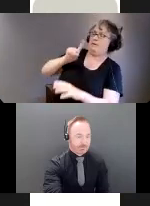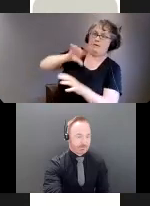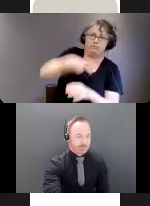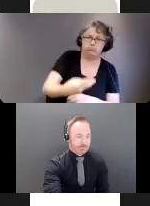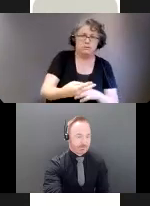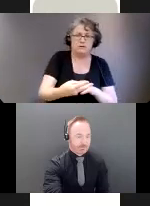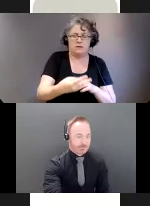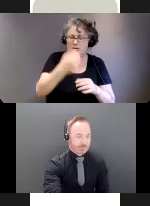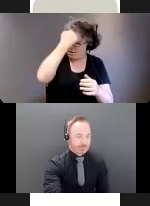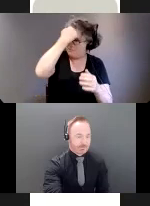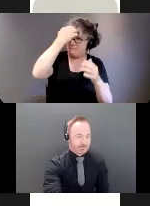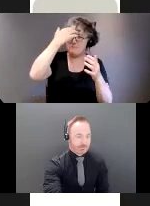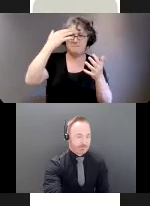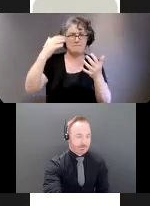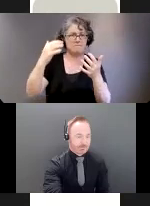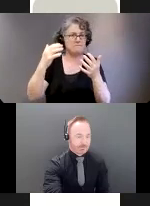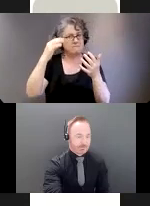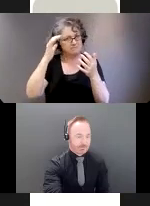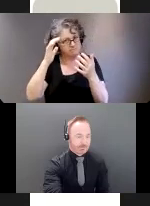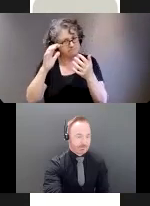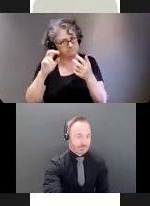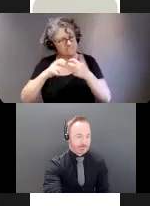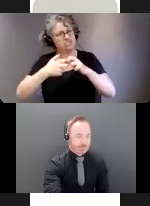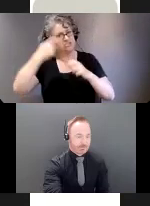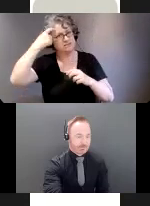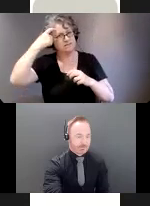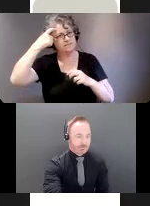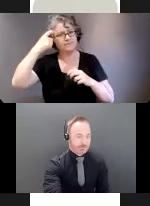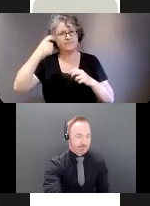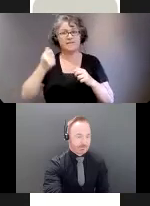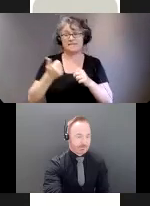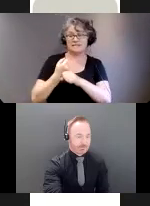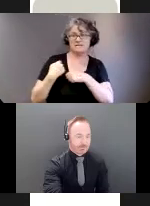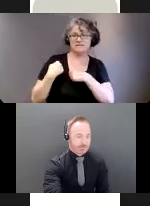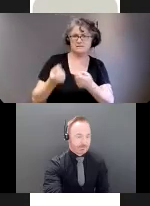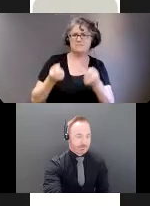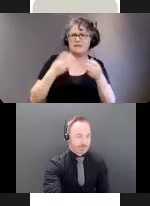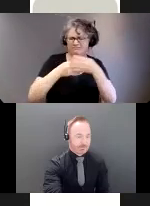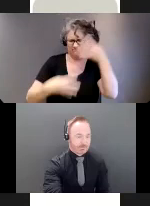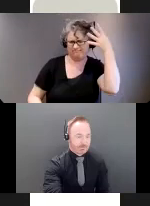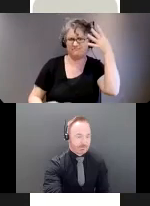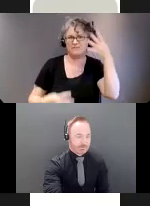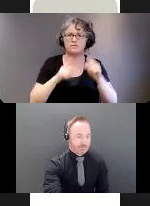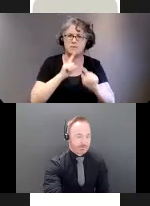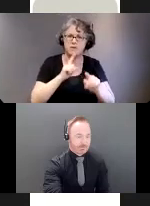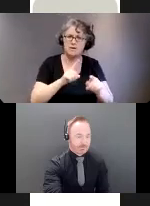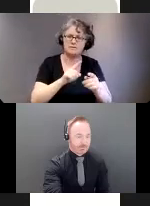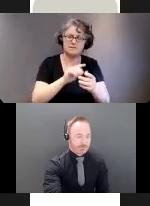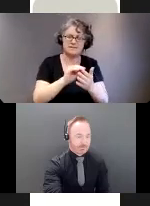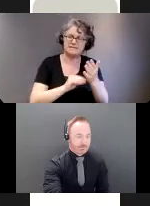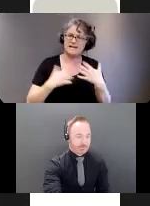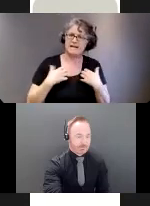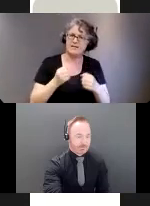focus in the literature over the past 10 years in relation to the need for healthcare to have